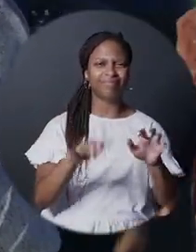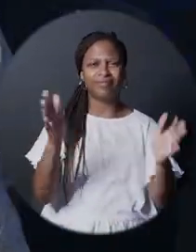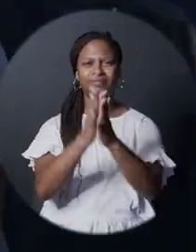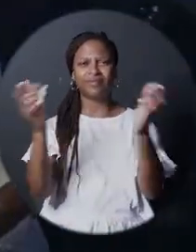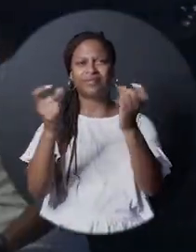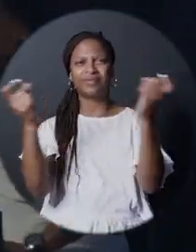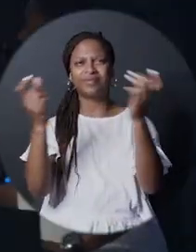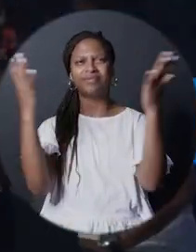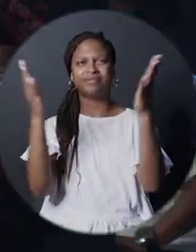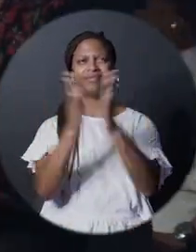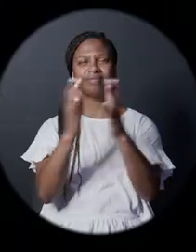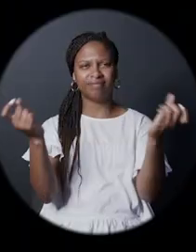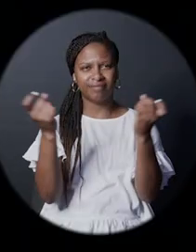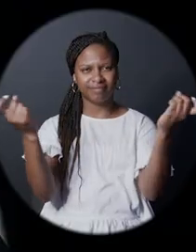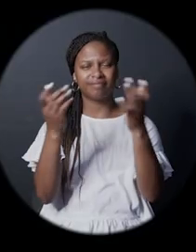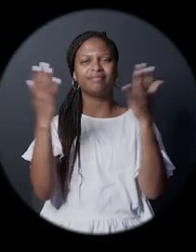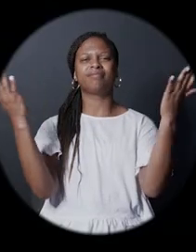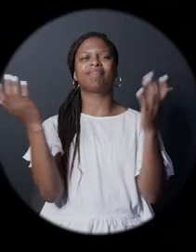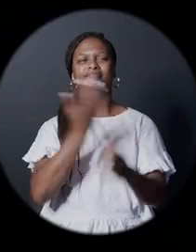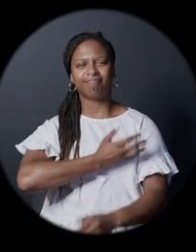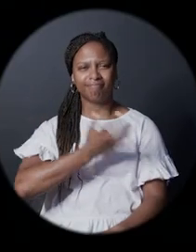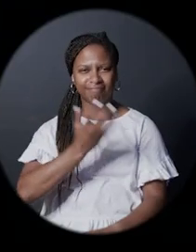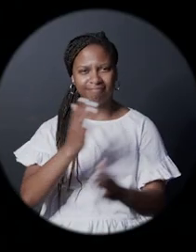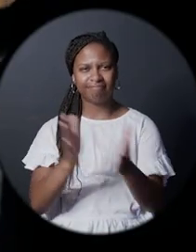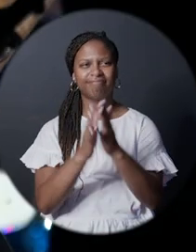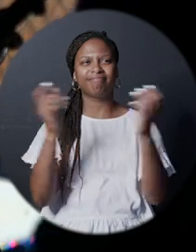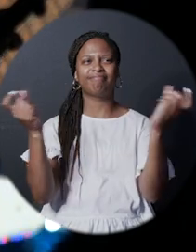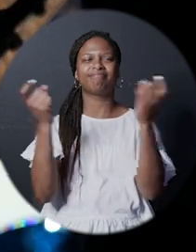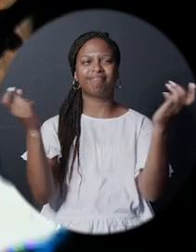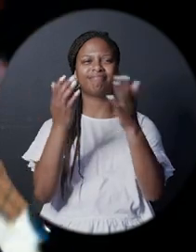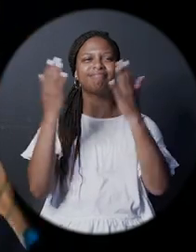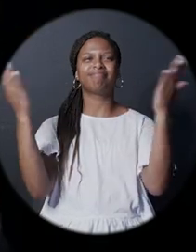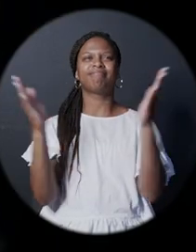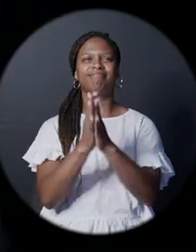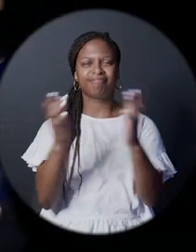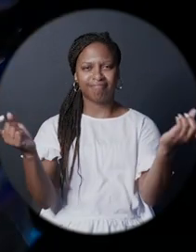my. Hallelujah. Hallelujah. Hey,